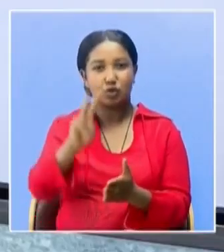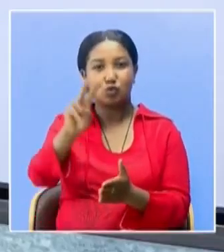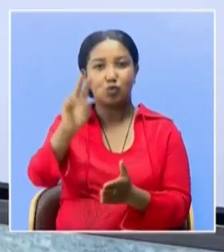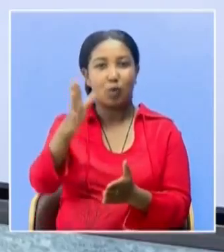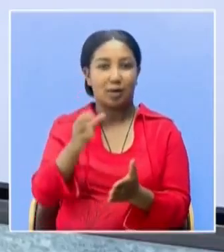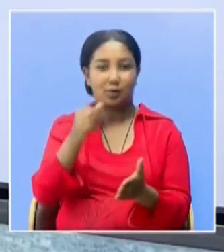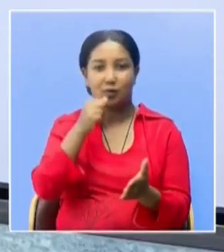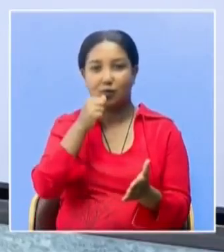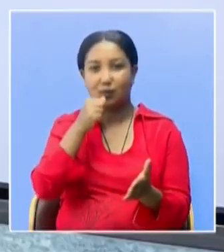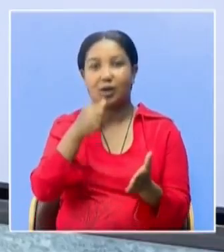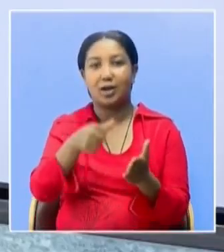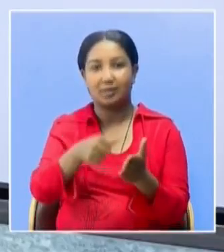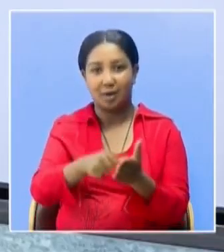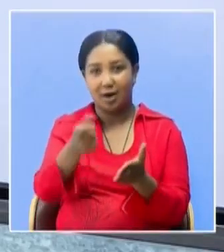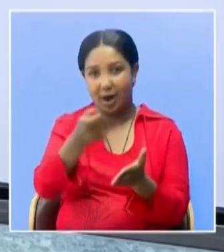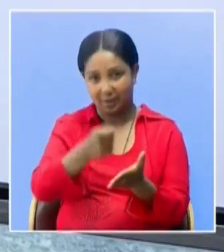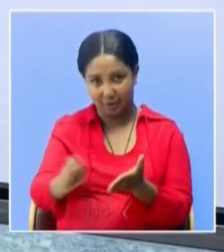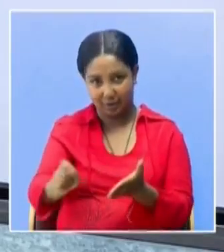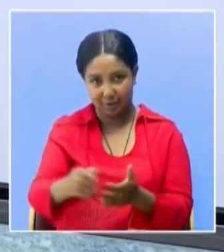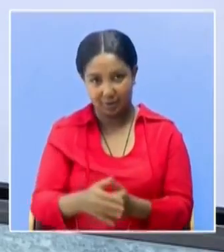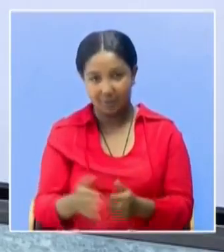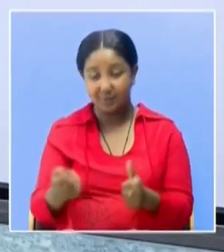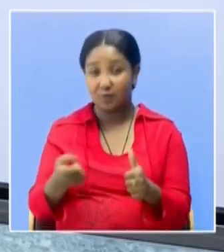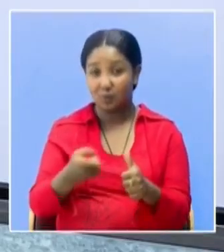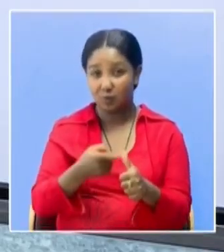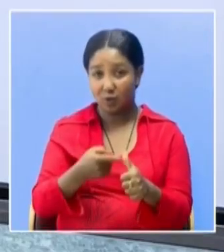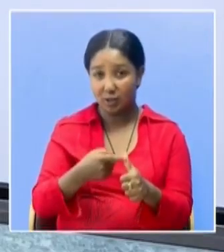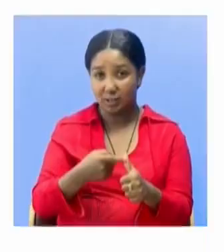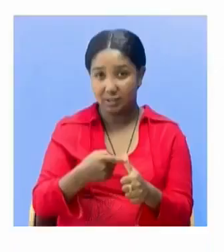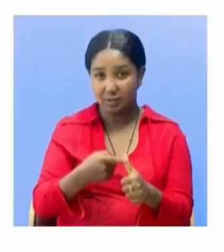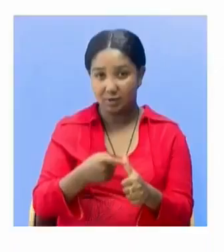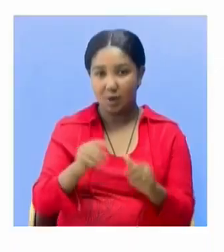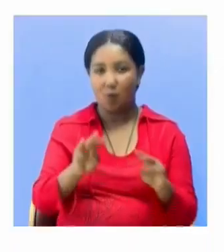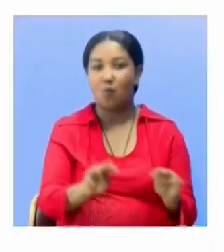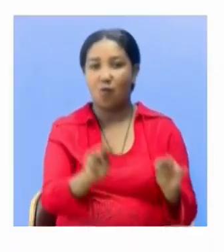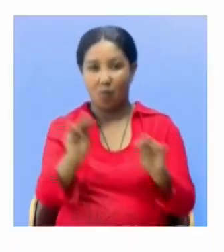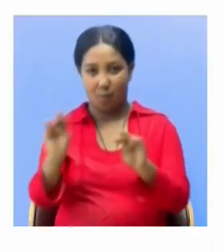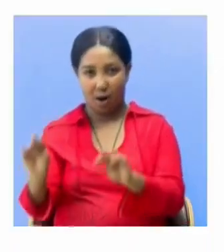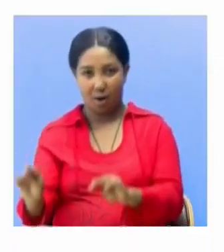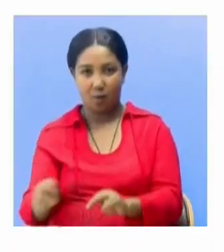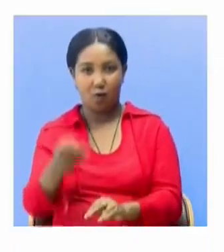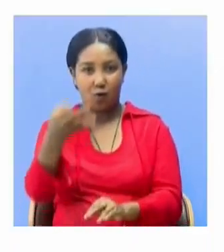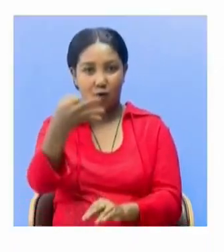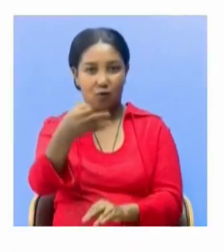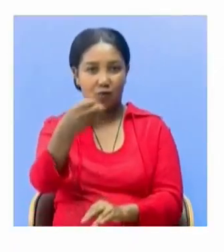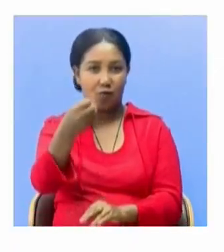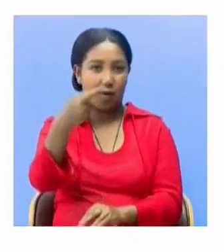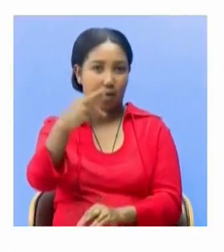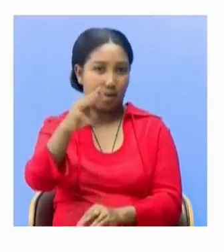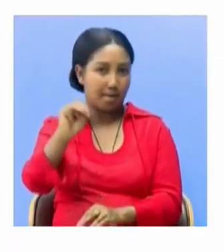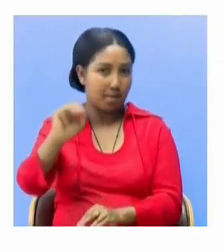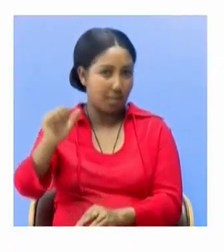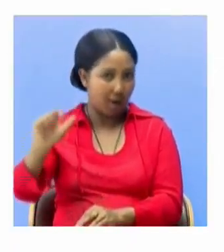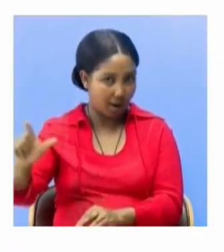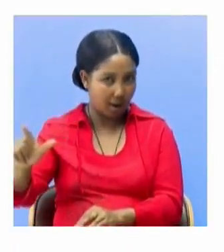of letter writing. The first one is formal letter. Formal letter.